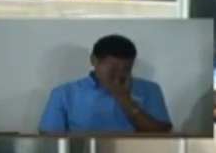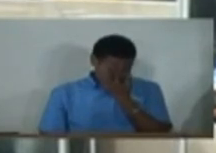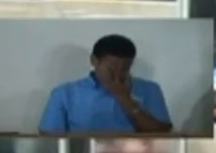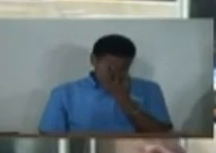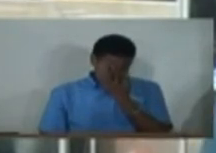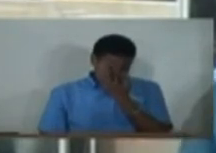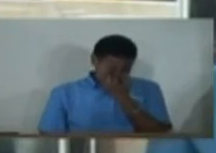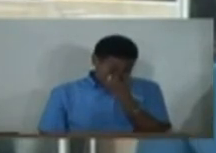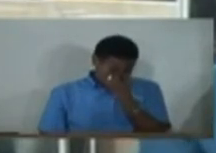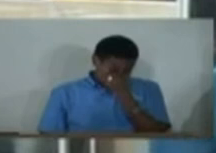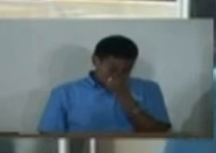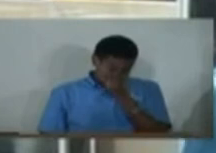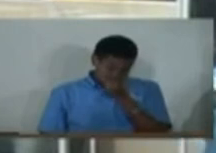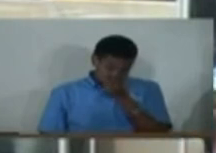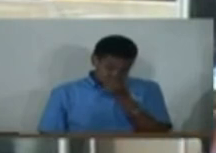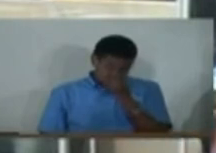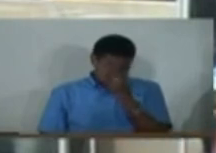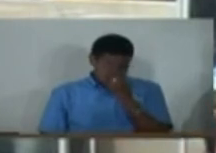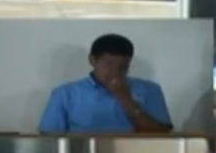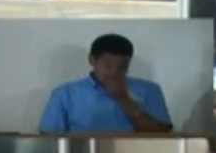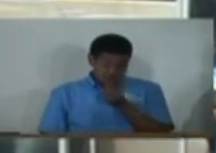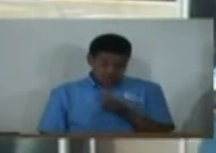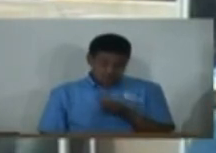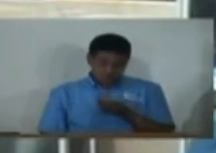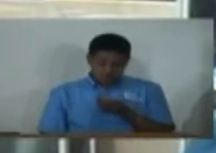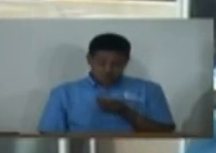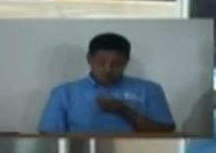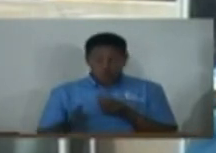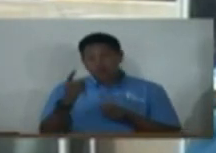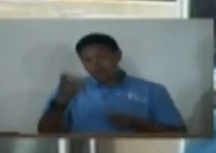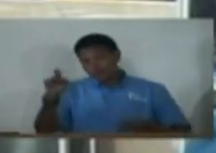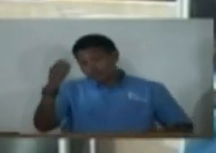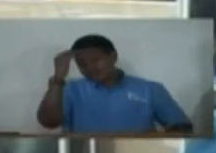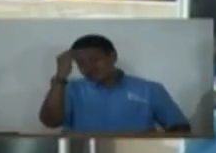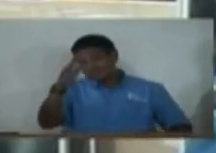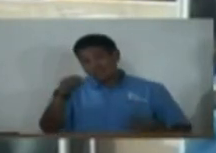the law will be enforced.